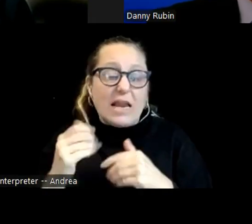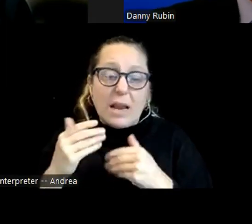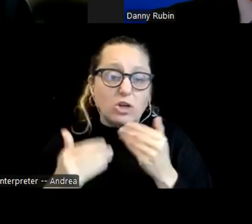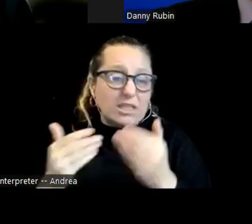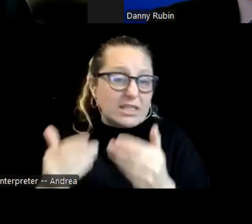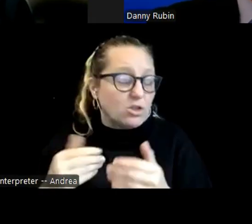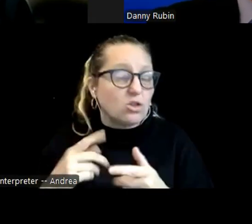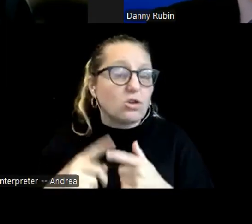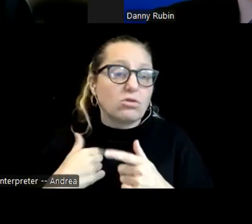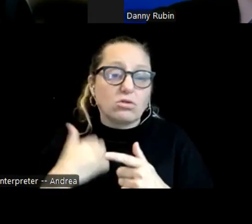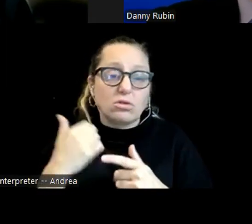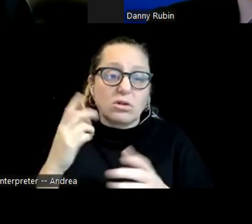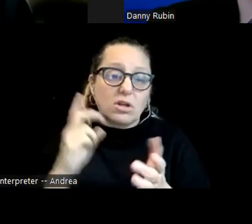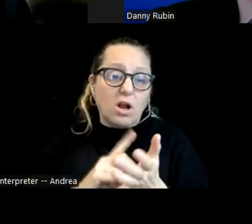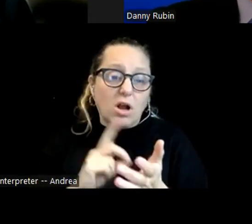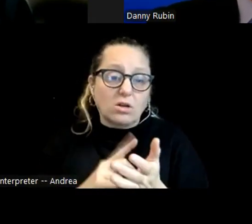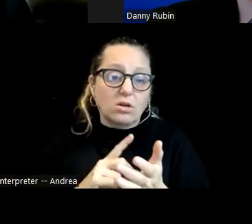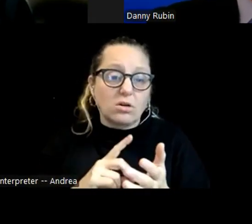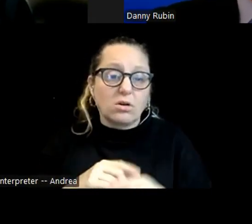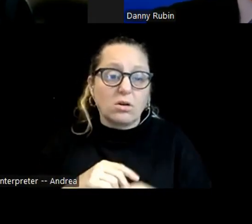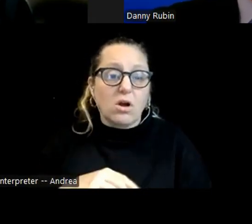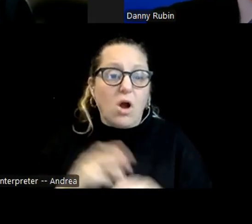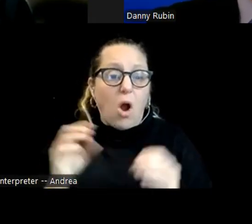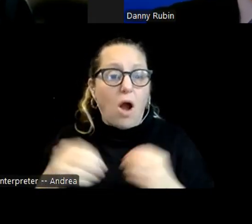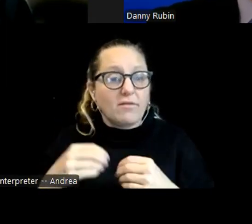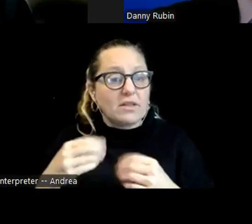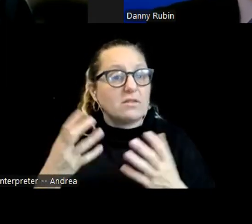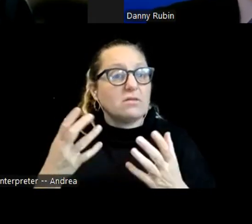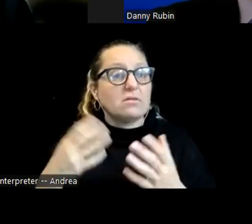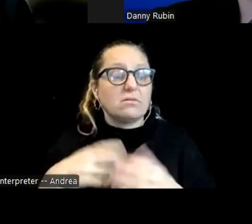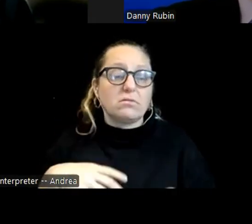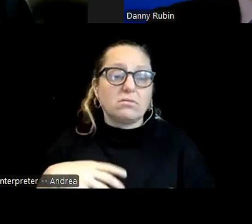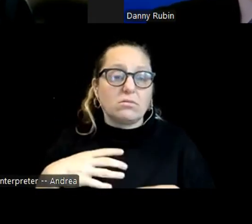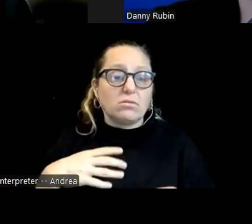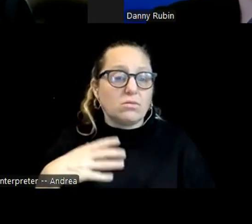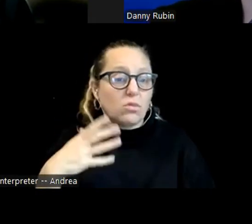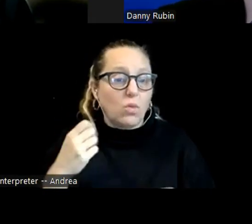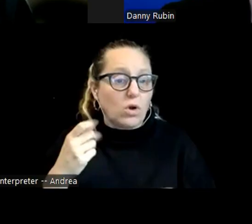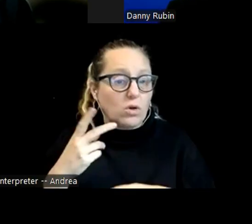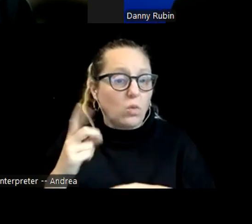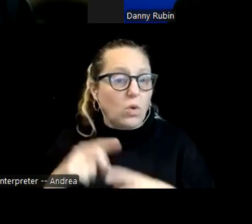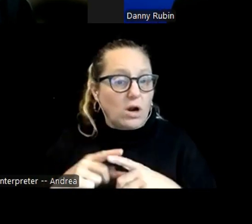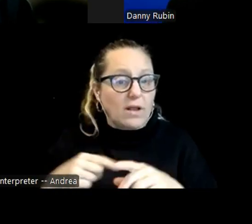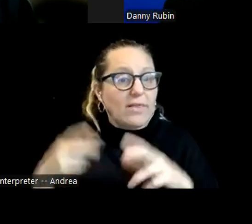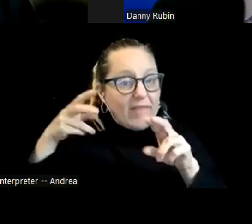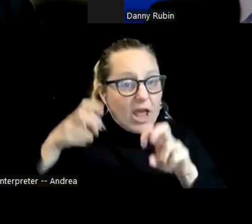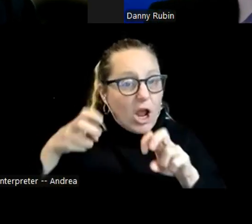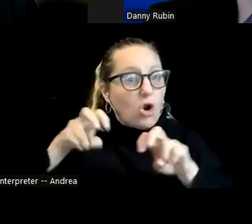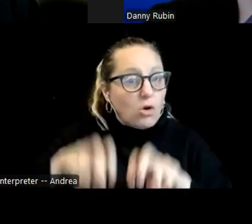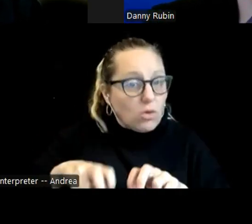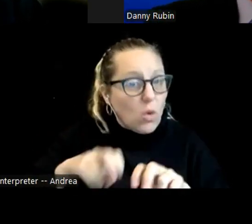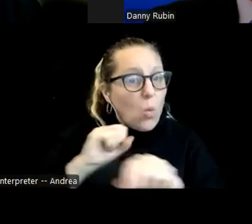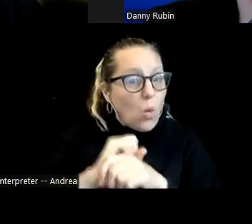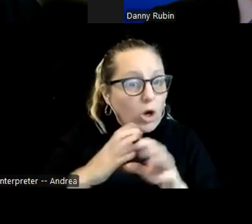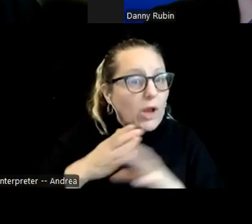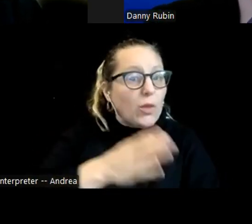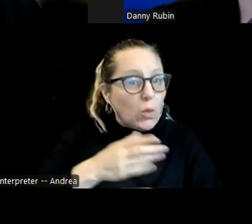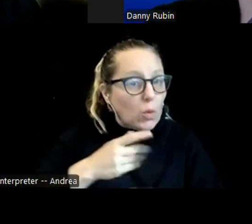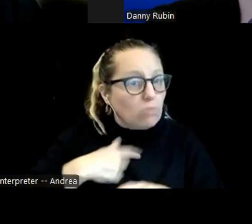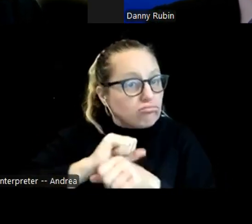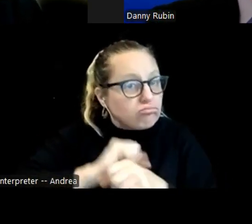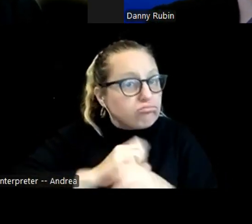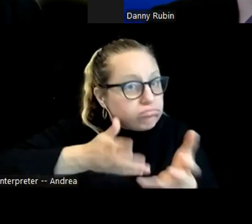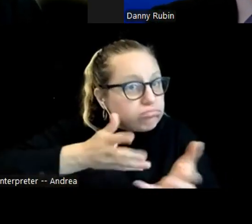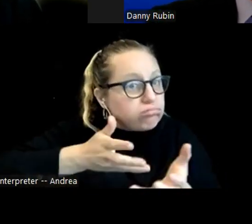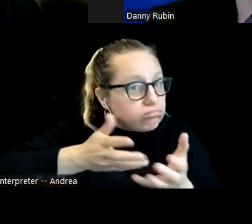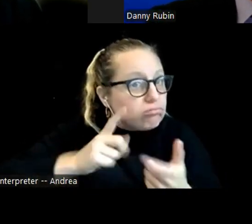our doctor offers us care, we are right there working alongside him through patient